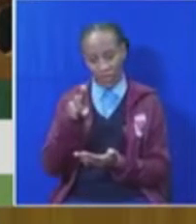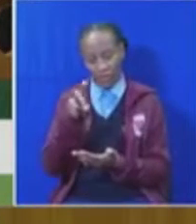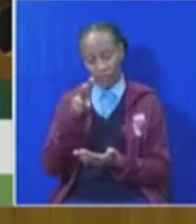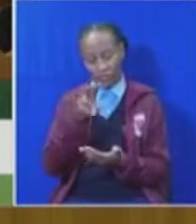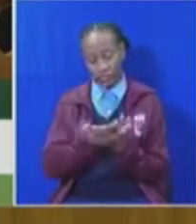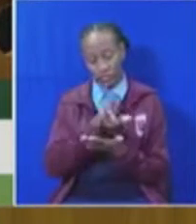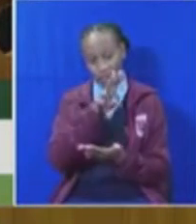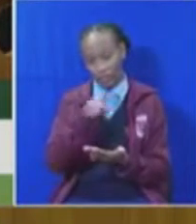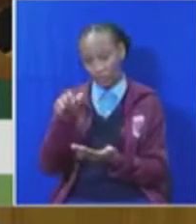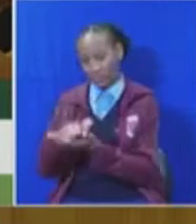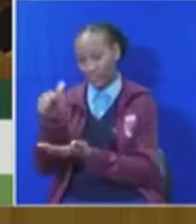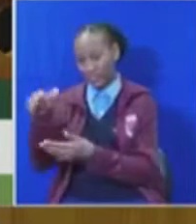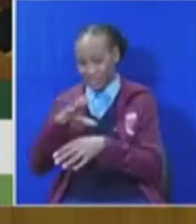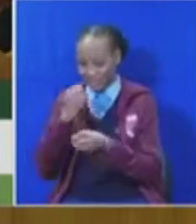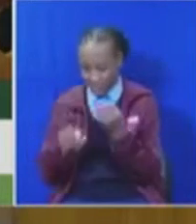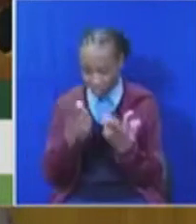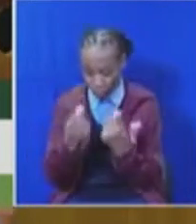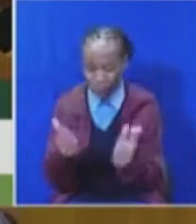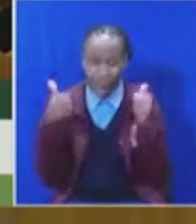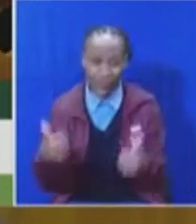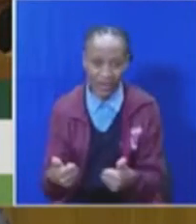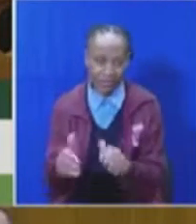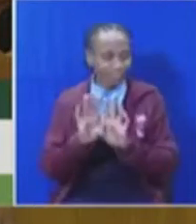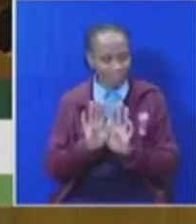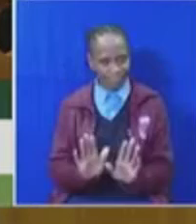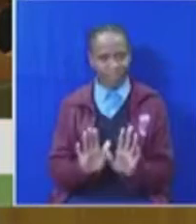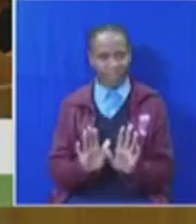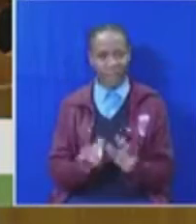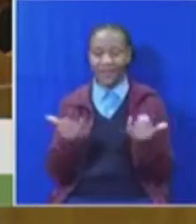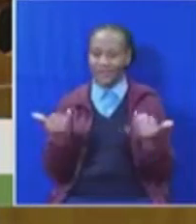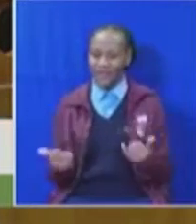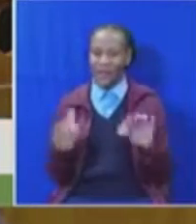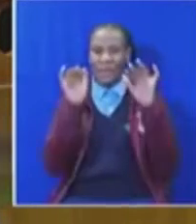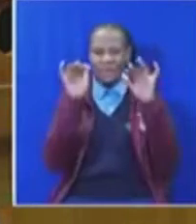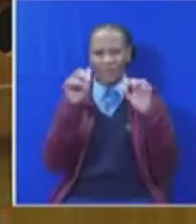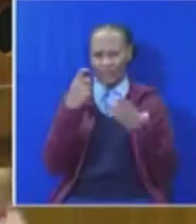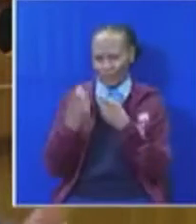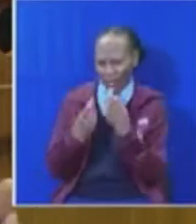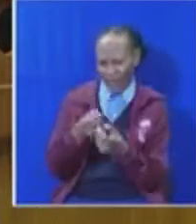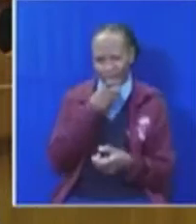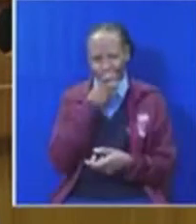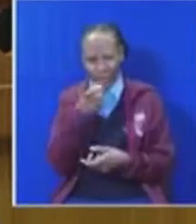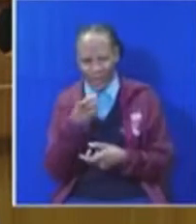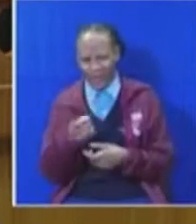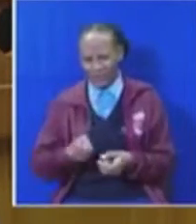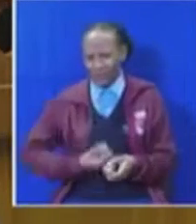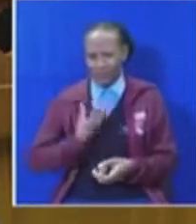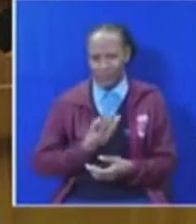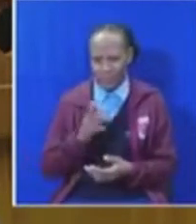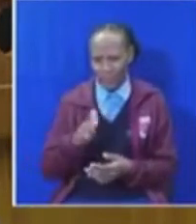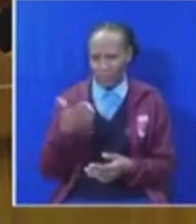dealing with an issue of the Constitution. Now, when people made submissions, many people did not appreciate